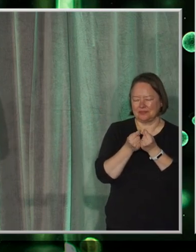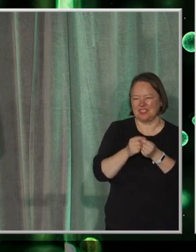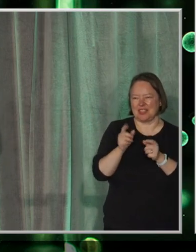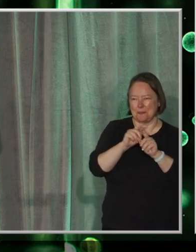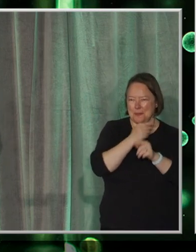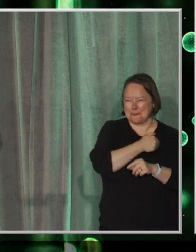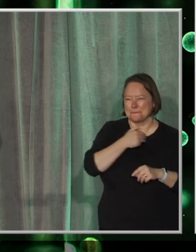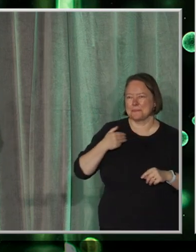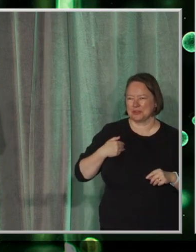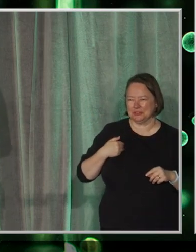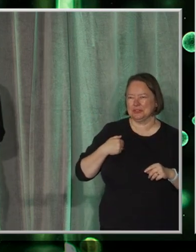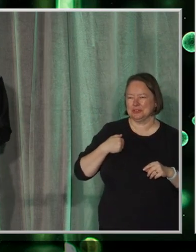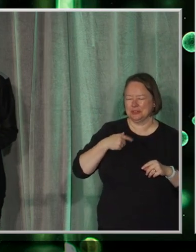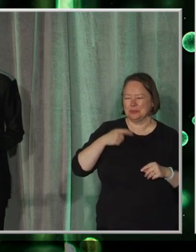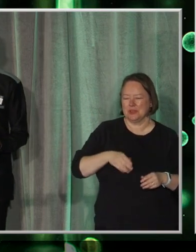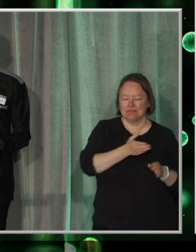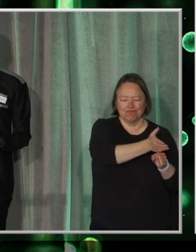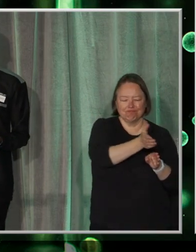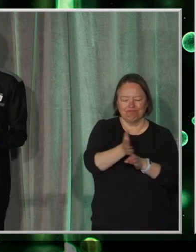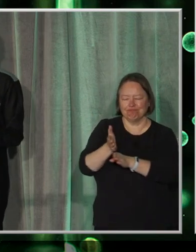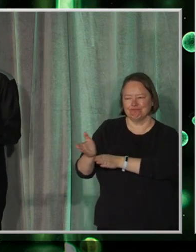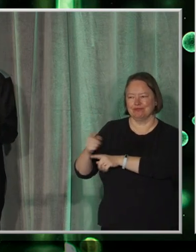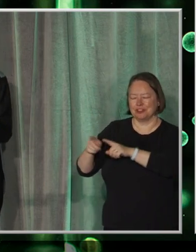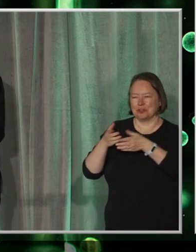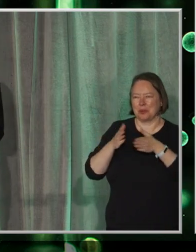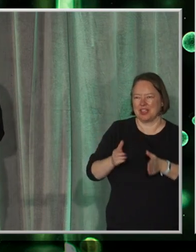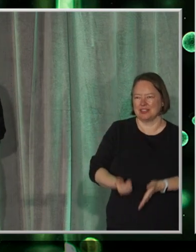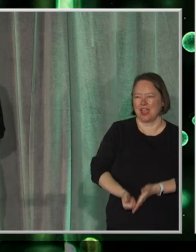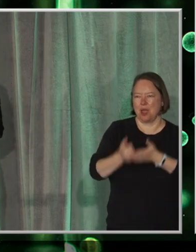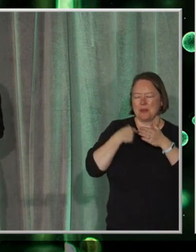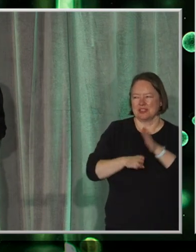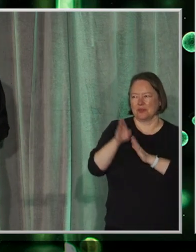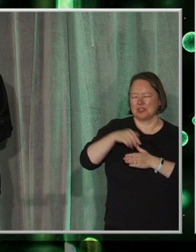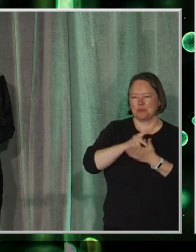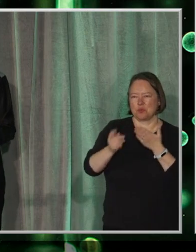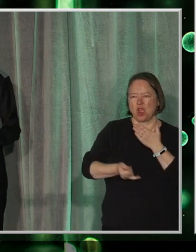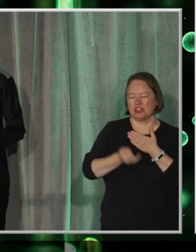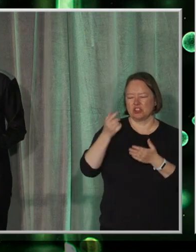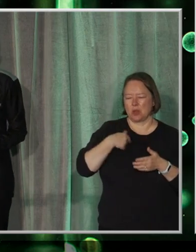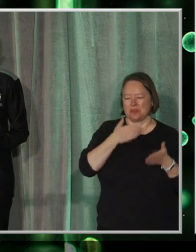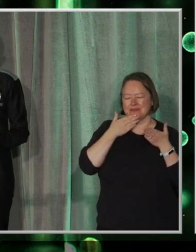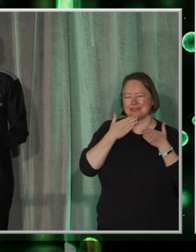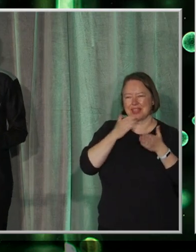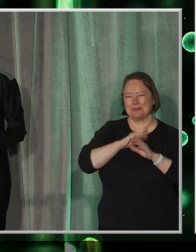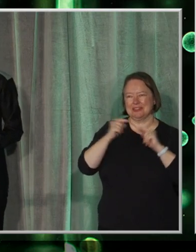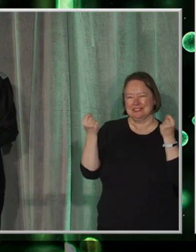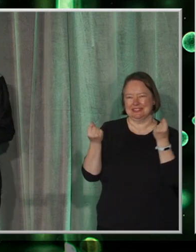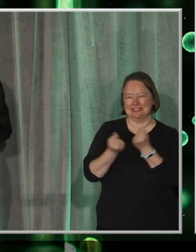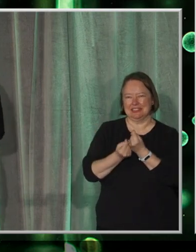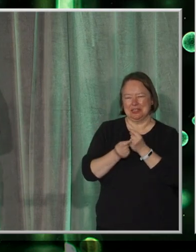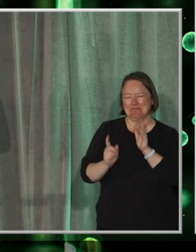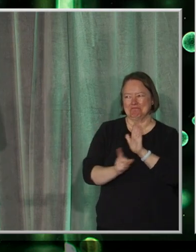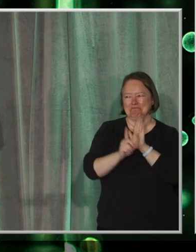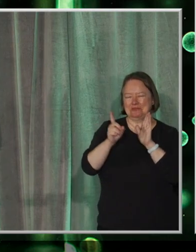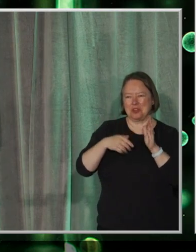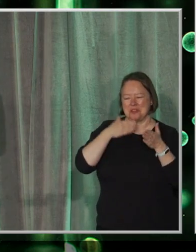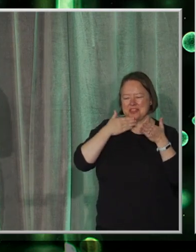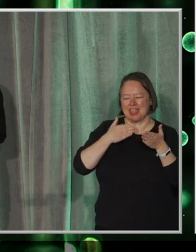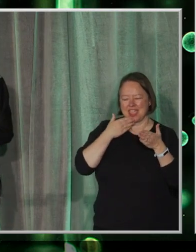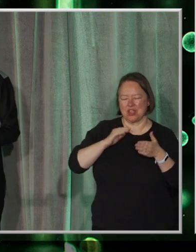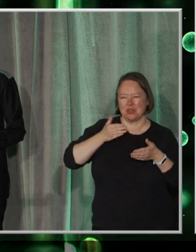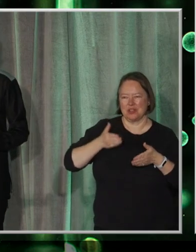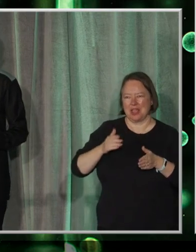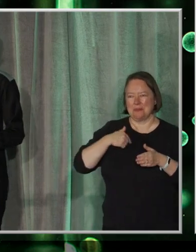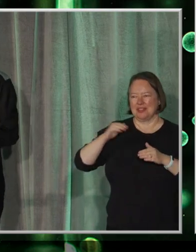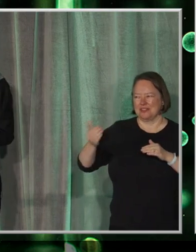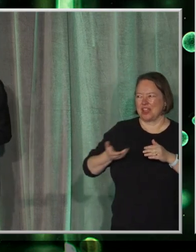team members, which are specialized in different aspects to help us develop this project. So I want to thank them very much. So thank you. Let me invite